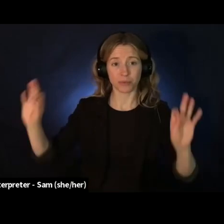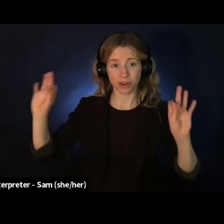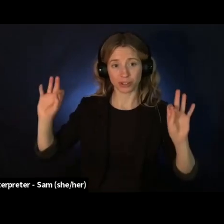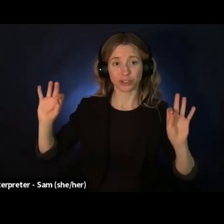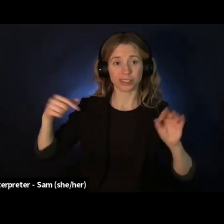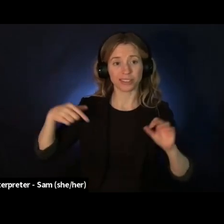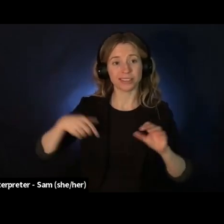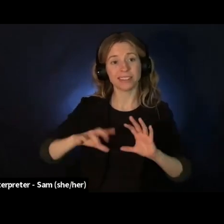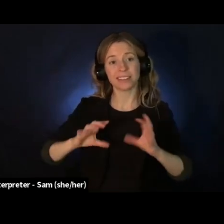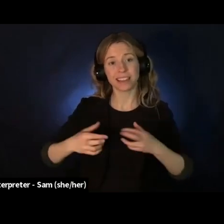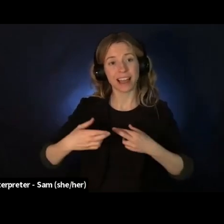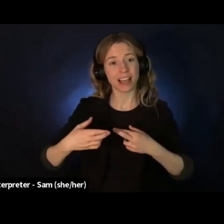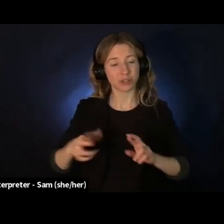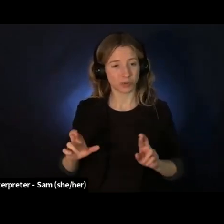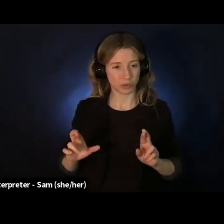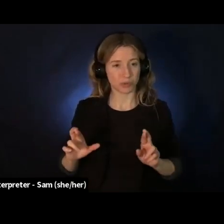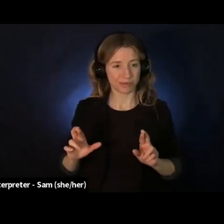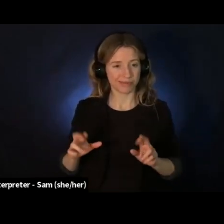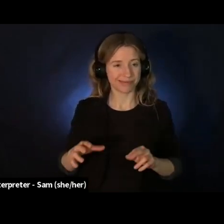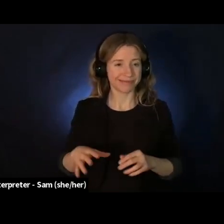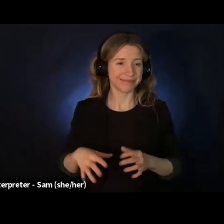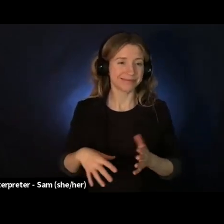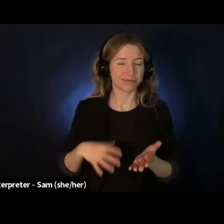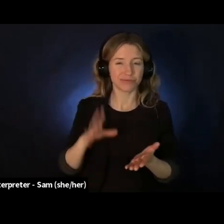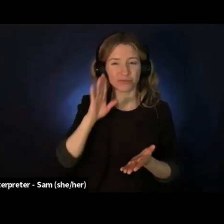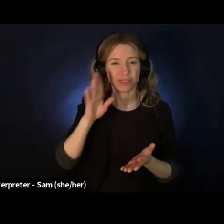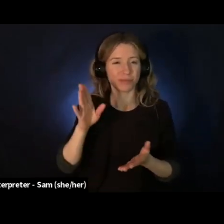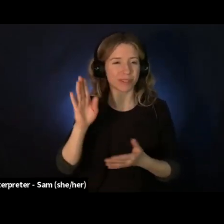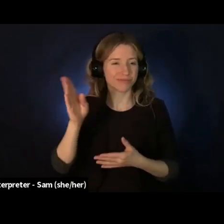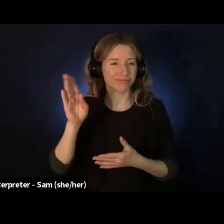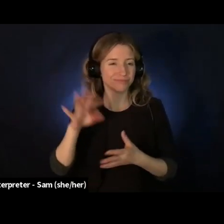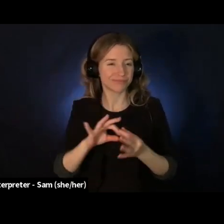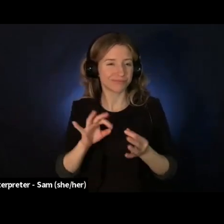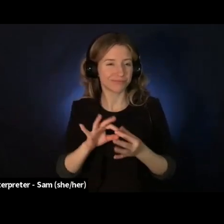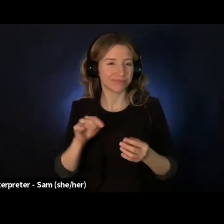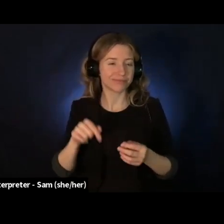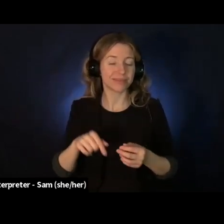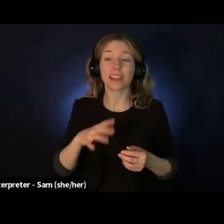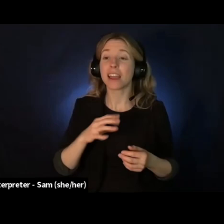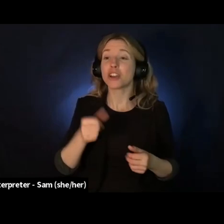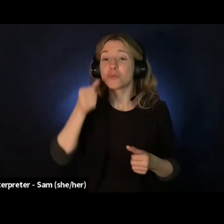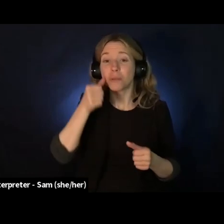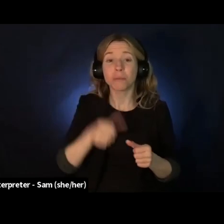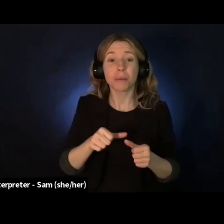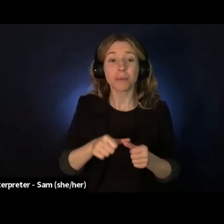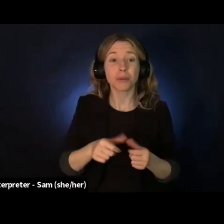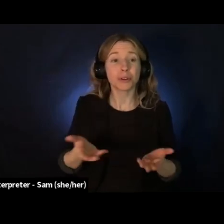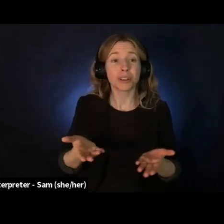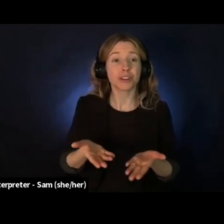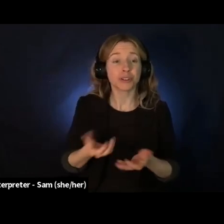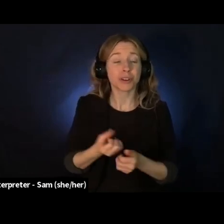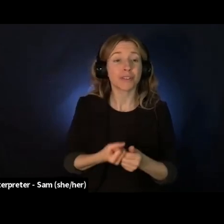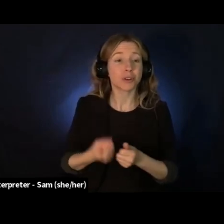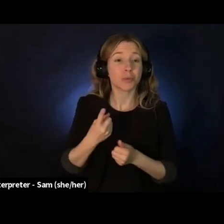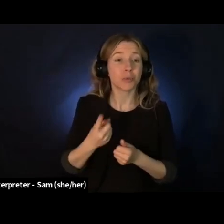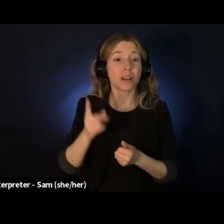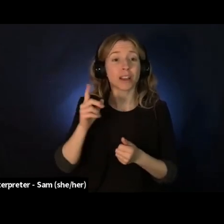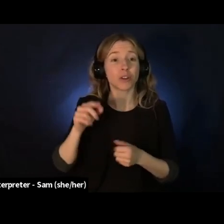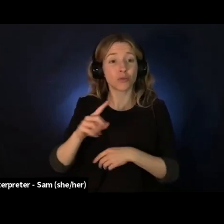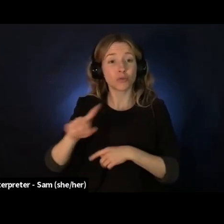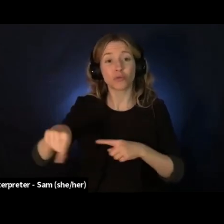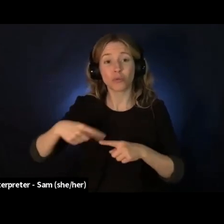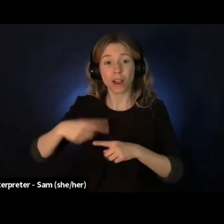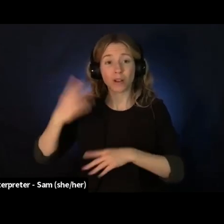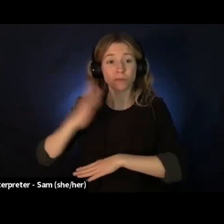want to remind everybody on the call that the Roundtable is hosting a 2022 Arts and Education Job